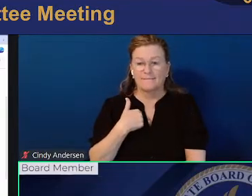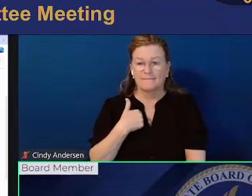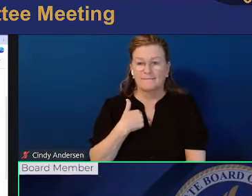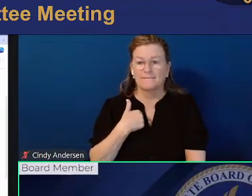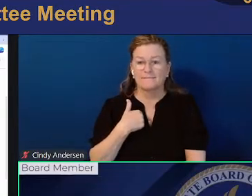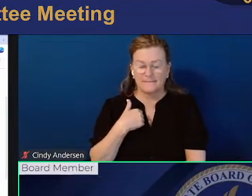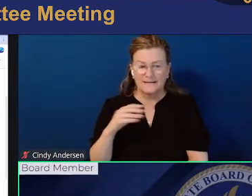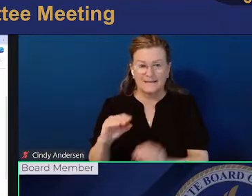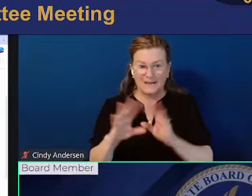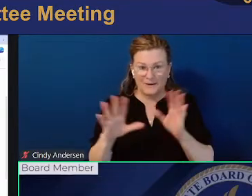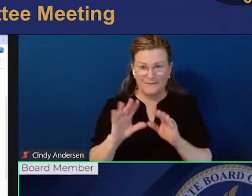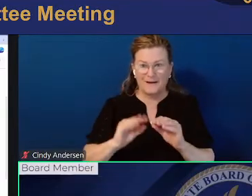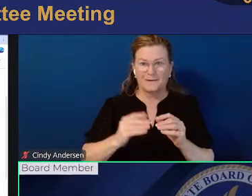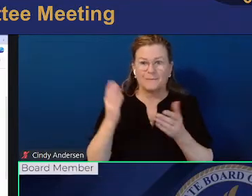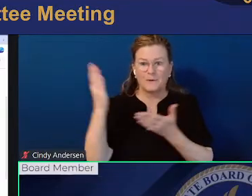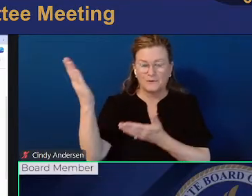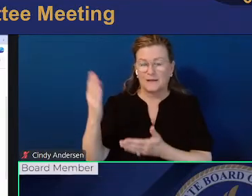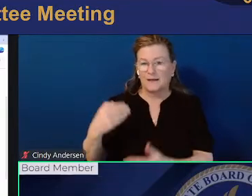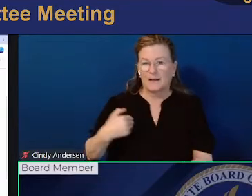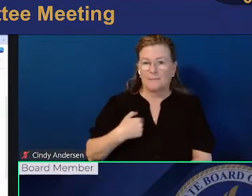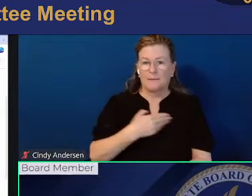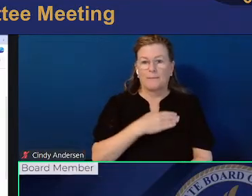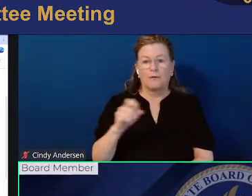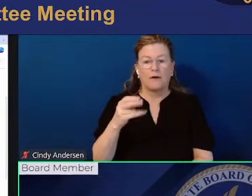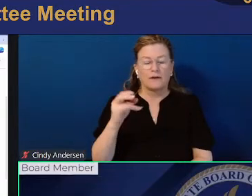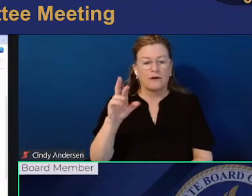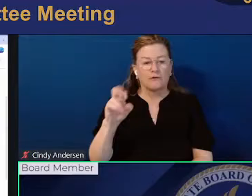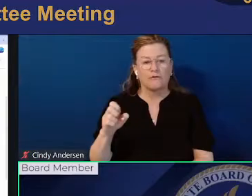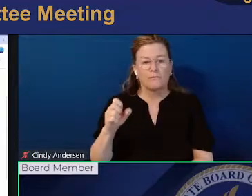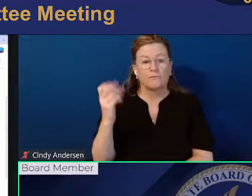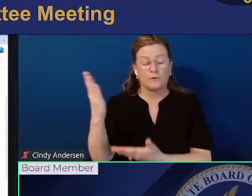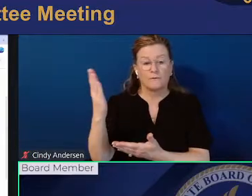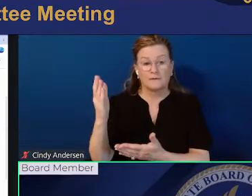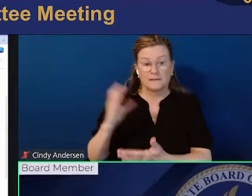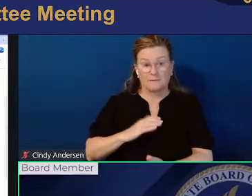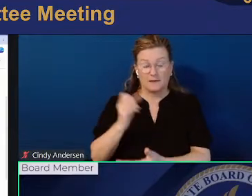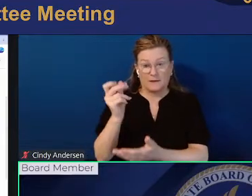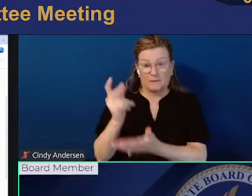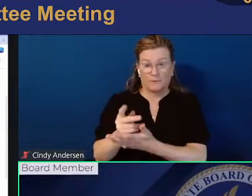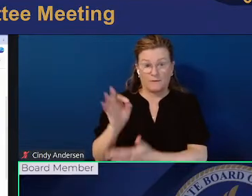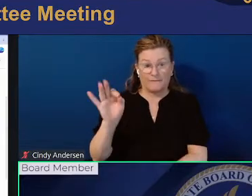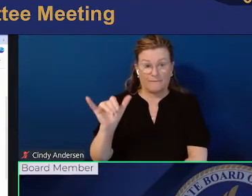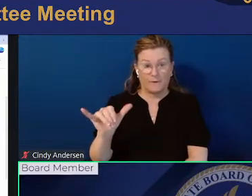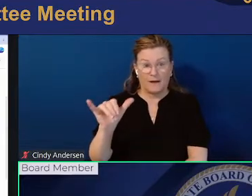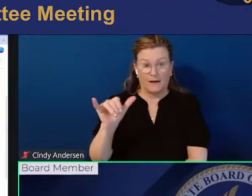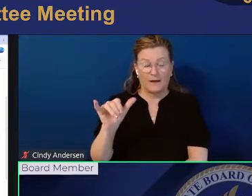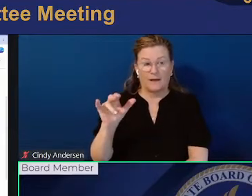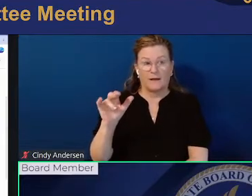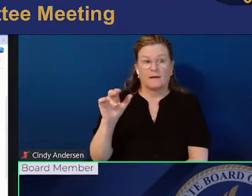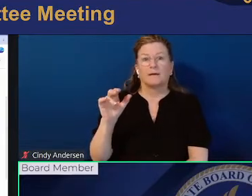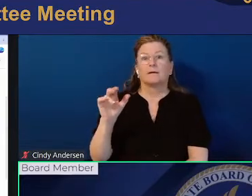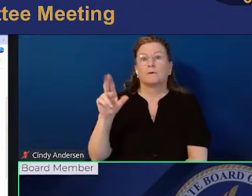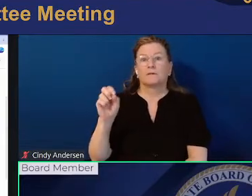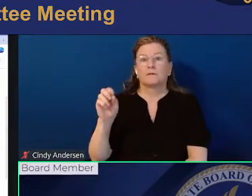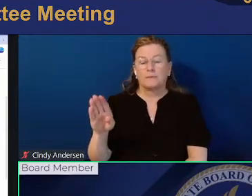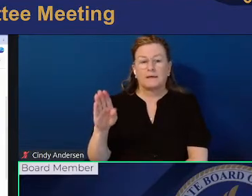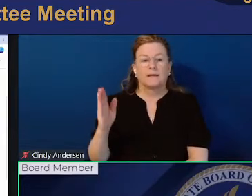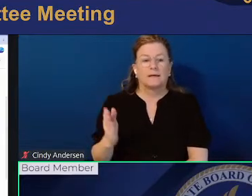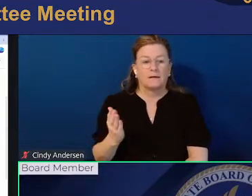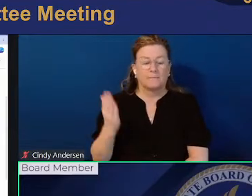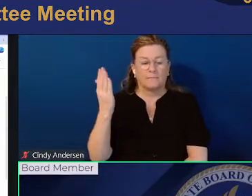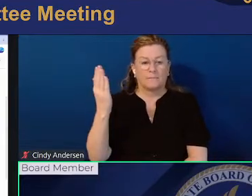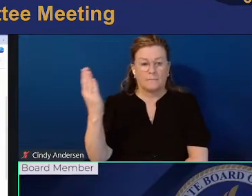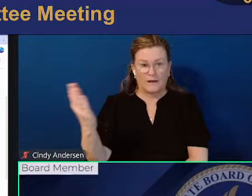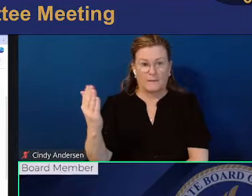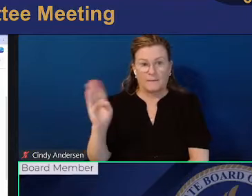the clarified motion. Member Longacre moves that the committee approve the fiscal year USB enrichment budget recommended by staff on